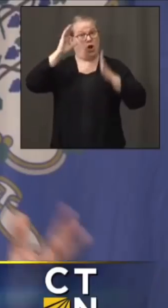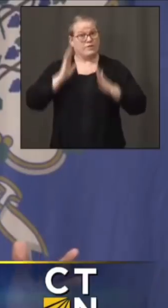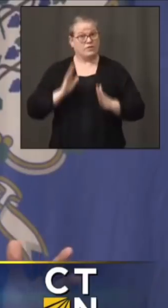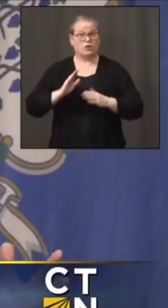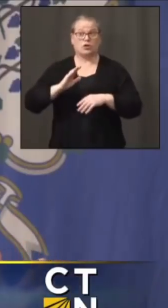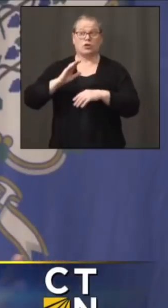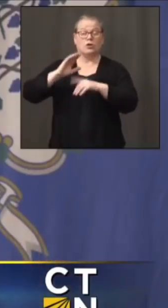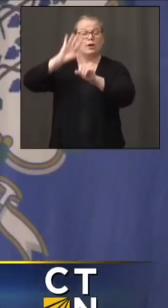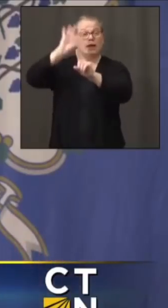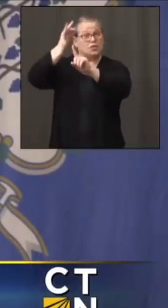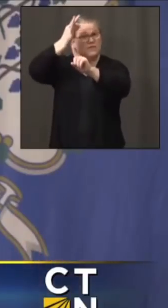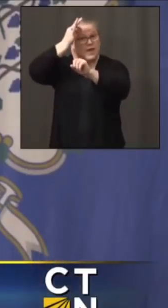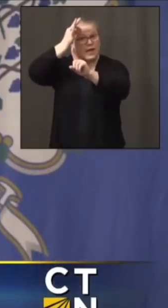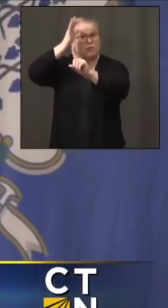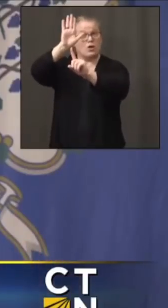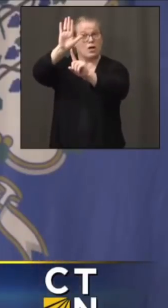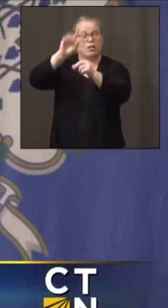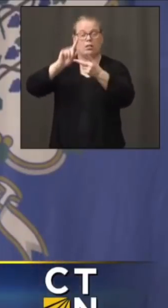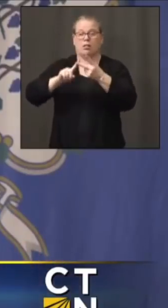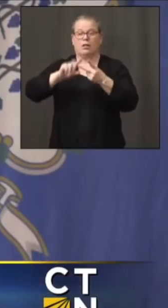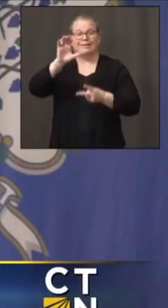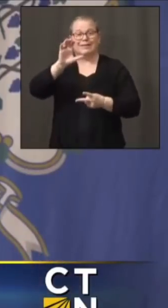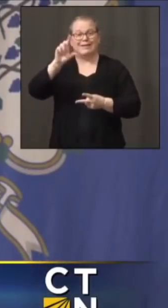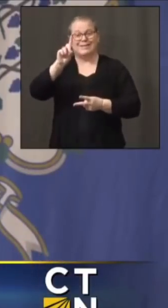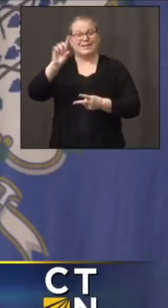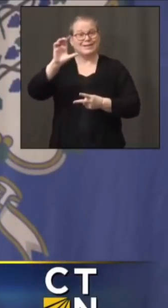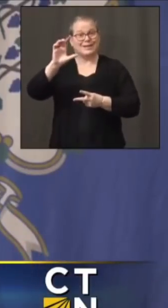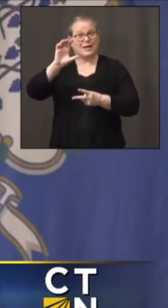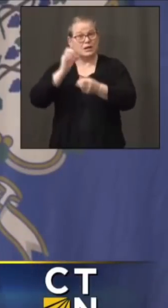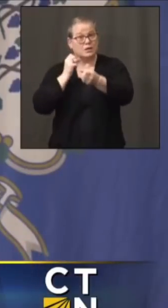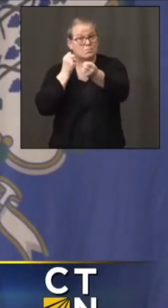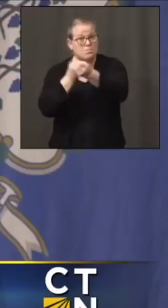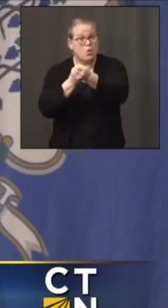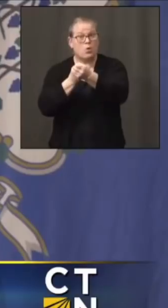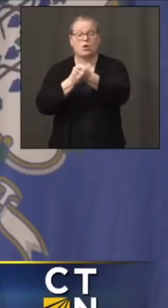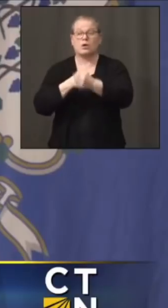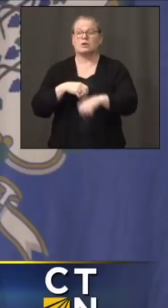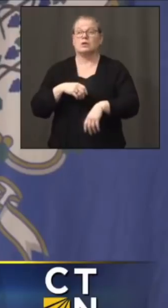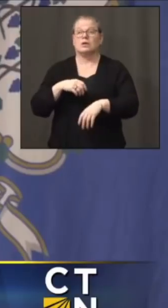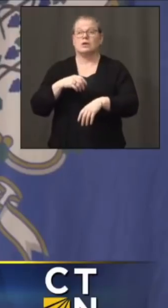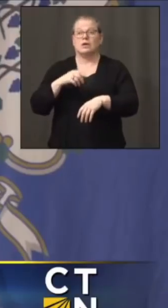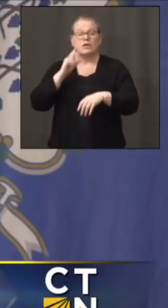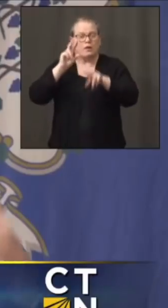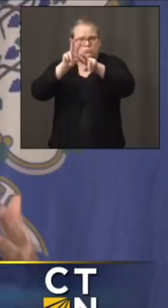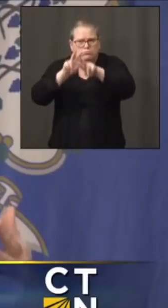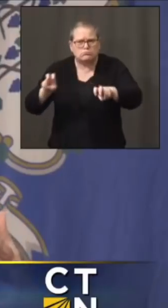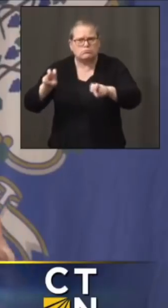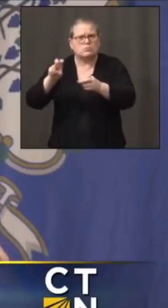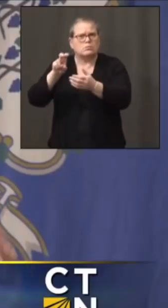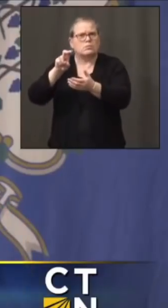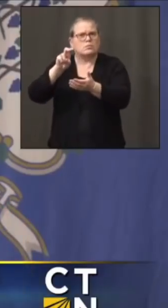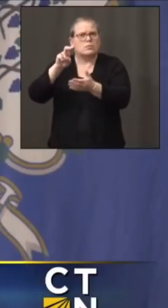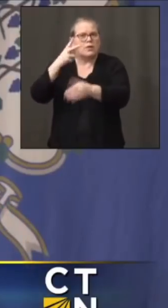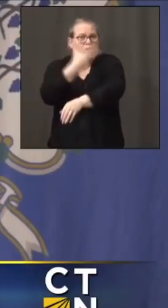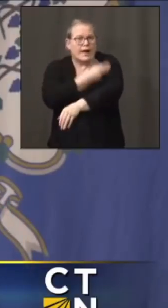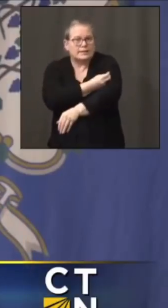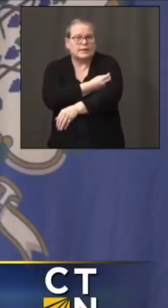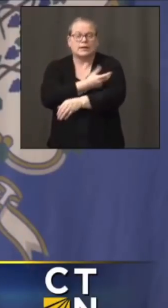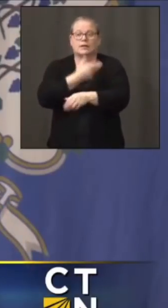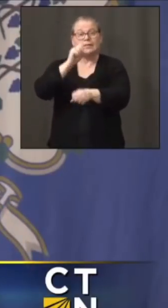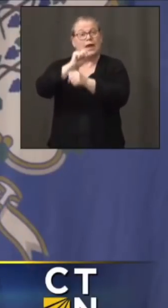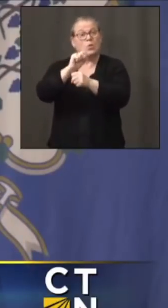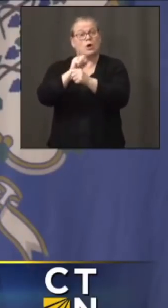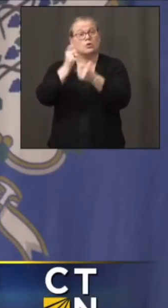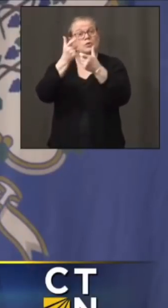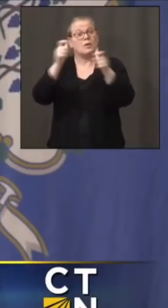the fact that they're purchasing the vaccine, the fact that they're working with the big pharma to get this distributed. We've got